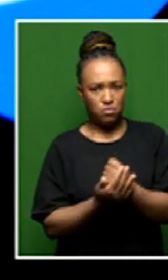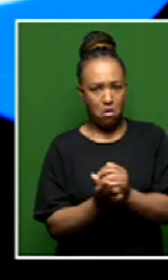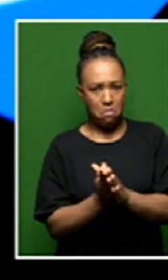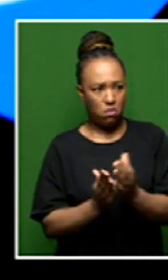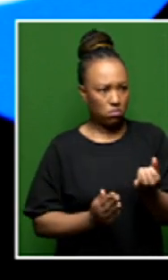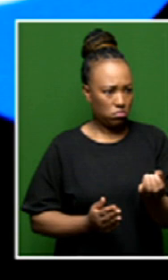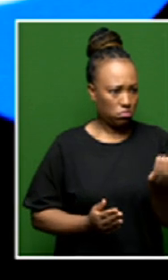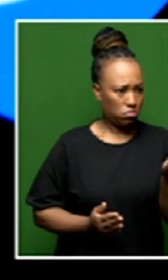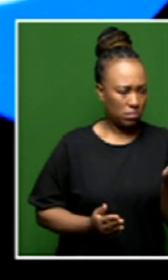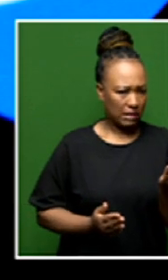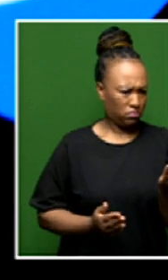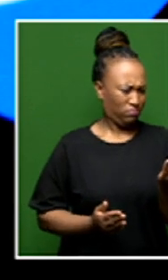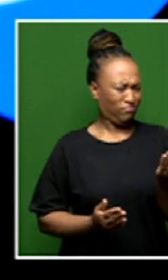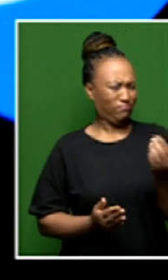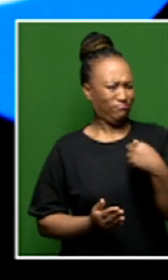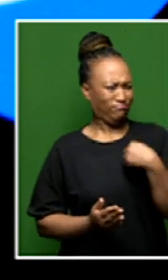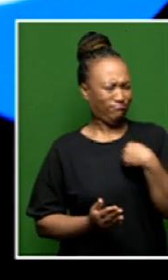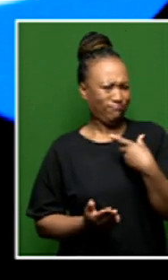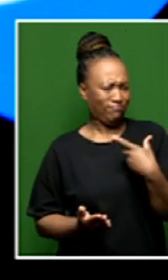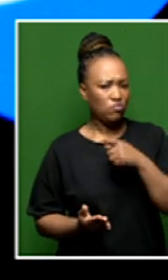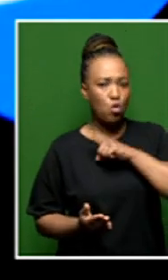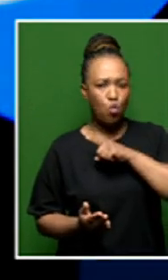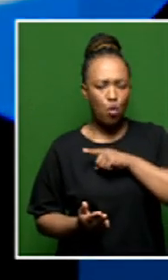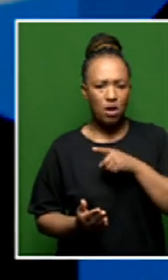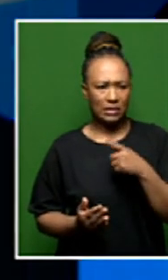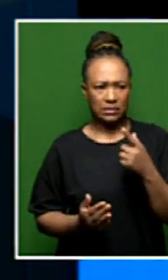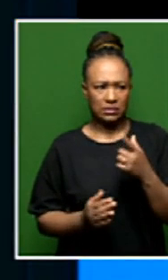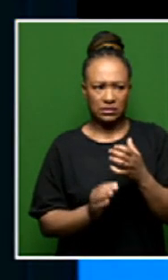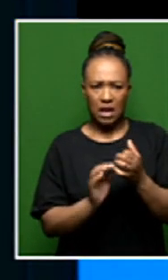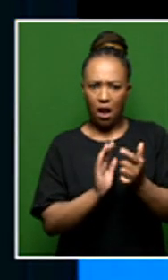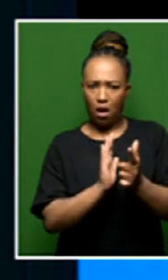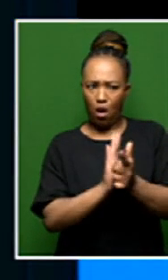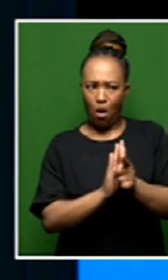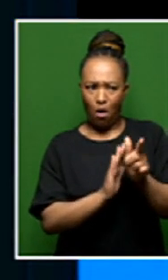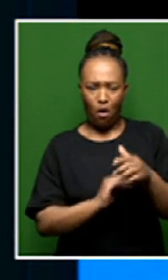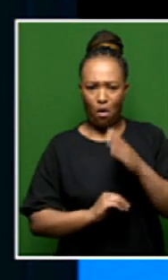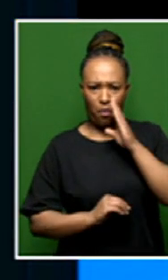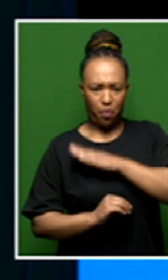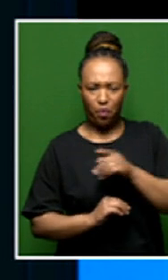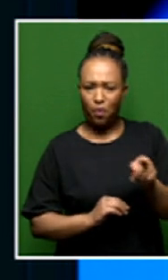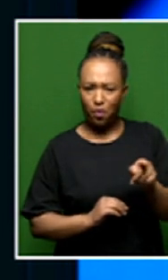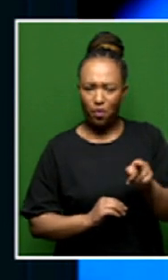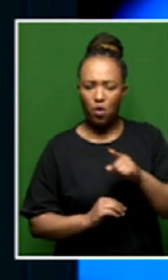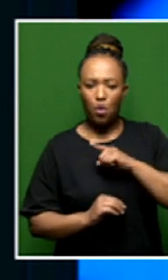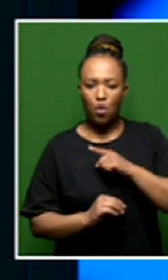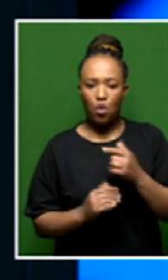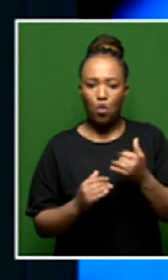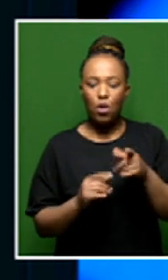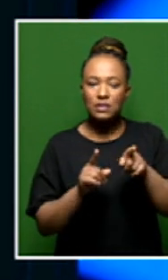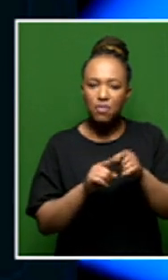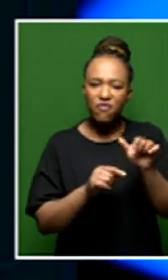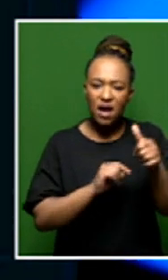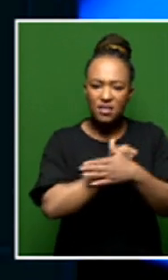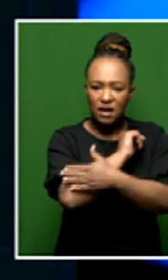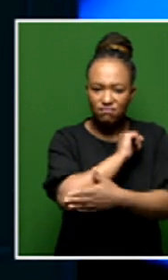passport, because I do know that is illegal. That is not something that we should be doing as citizens of other